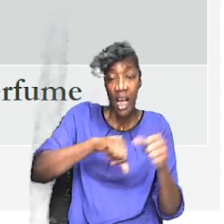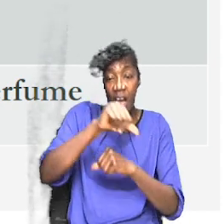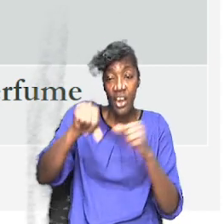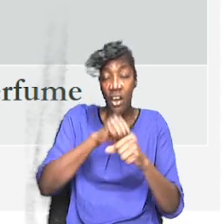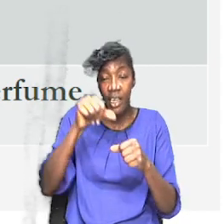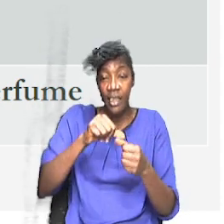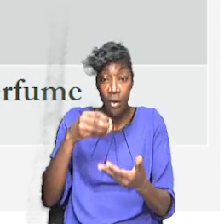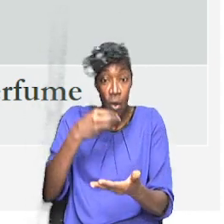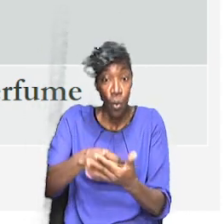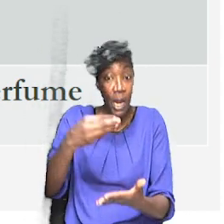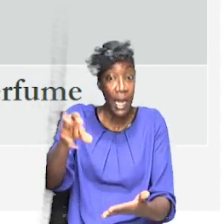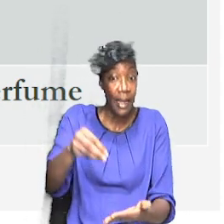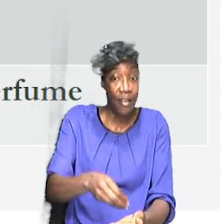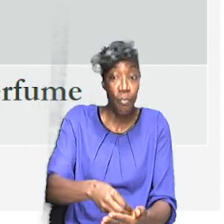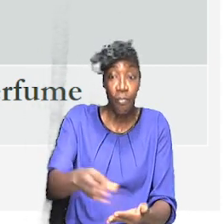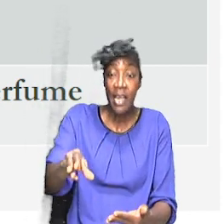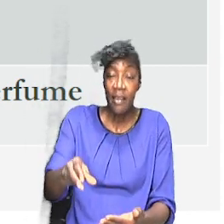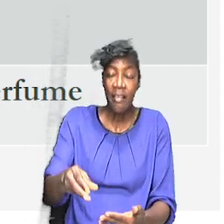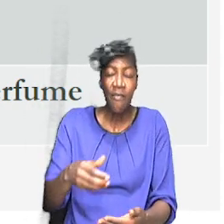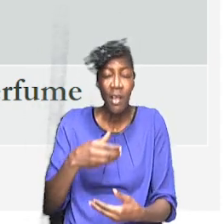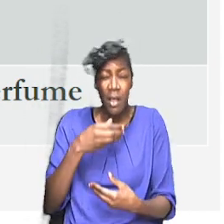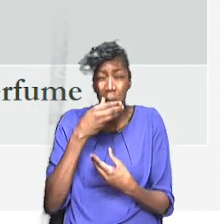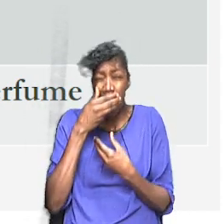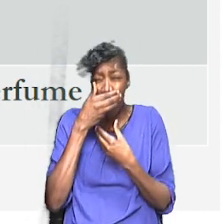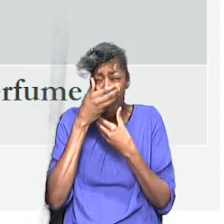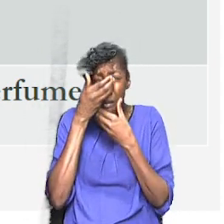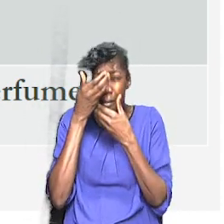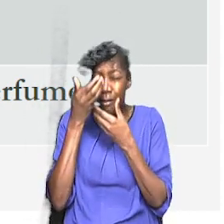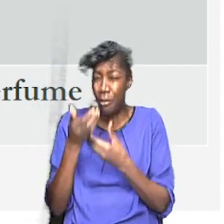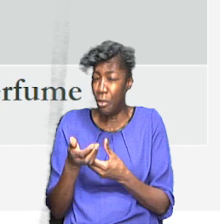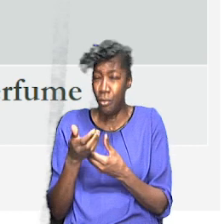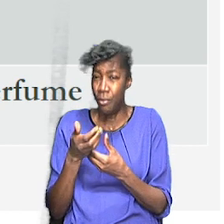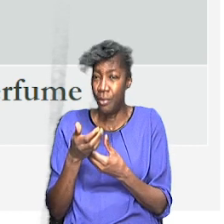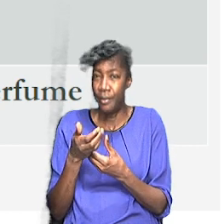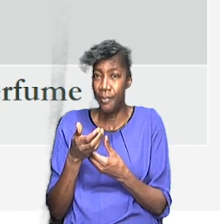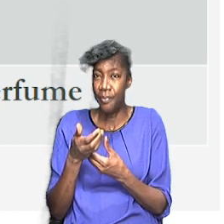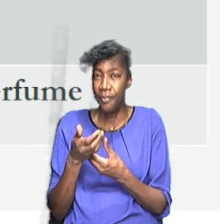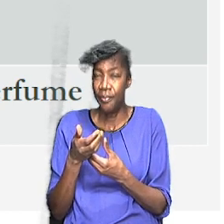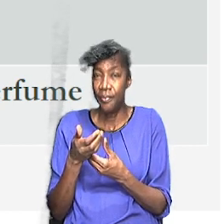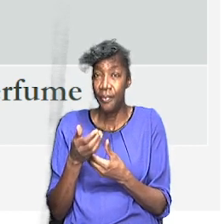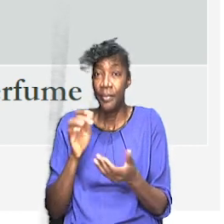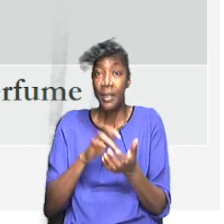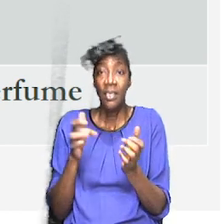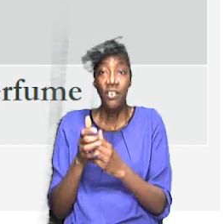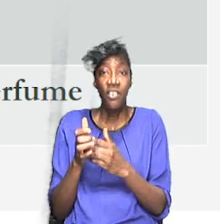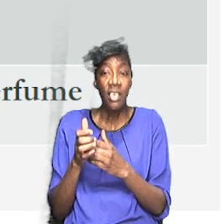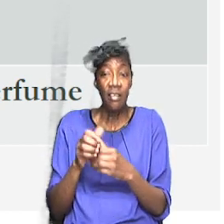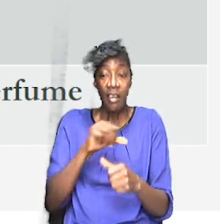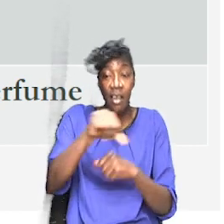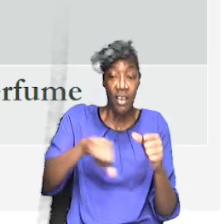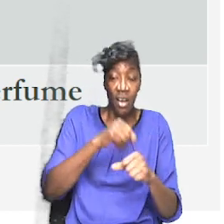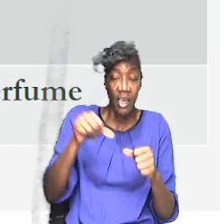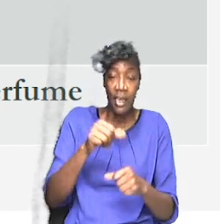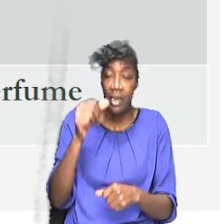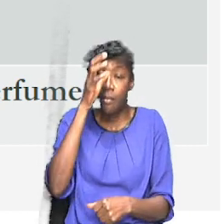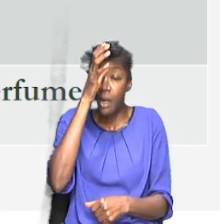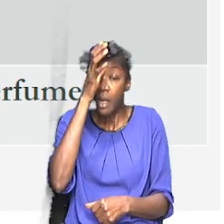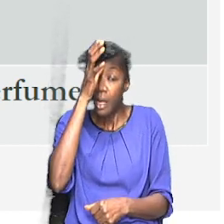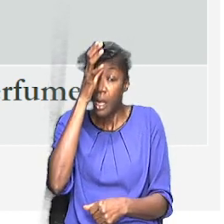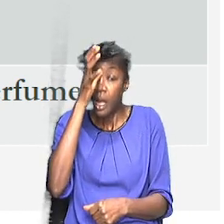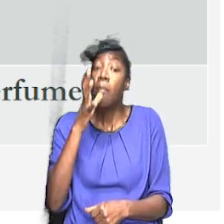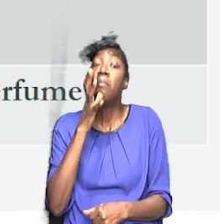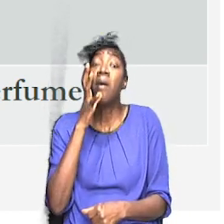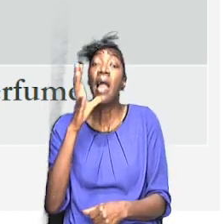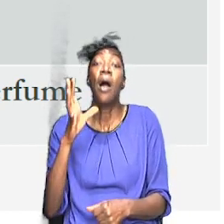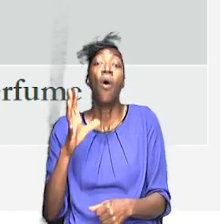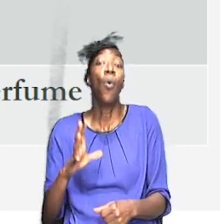expensive perfume in both events. Amen. Second, Jesus was anointed by a woman. In Luke